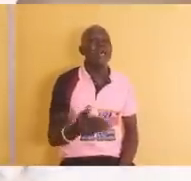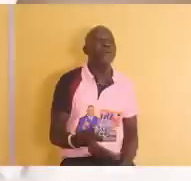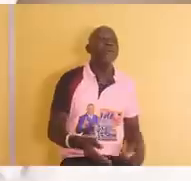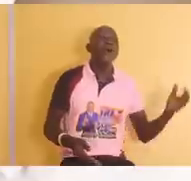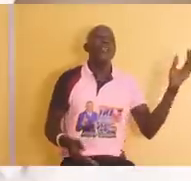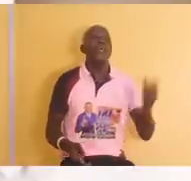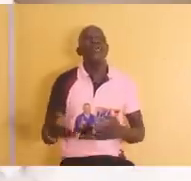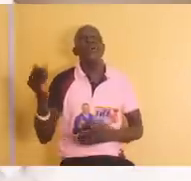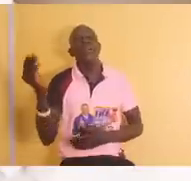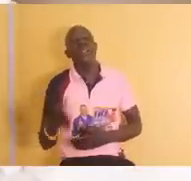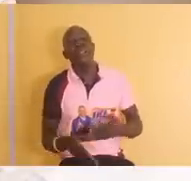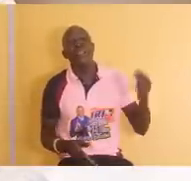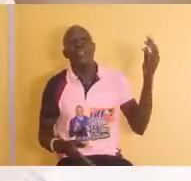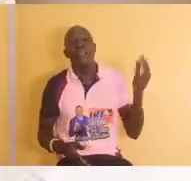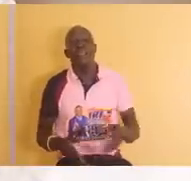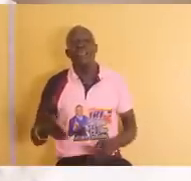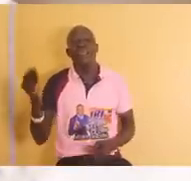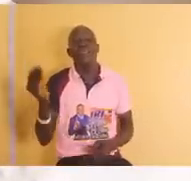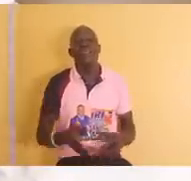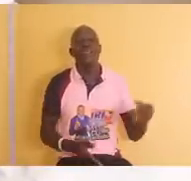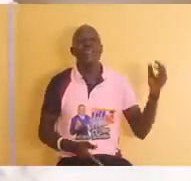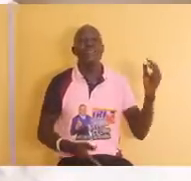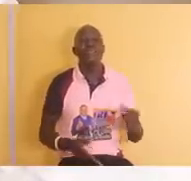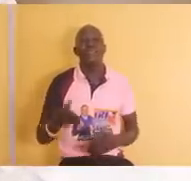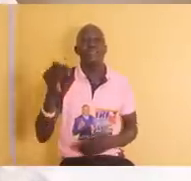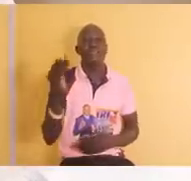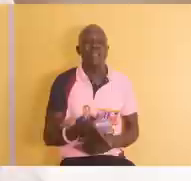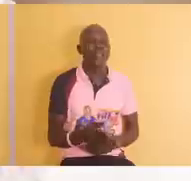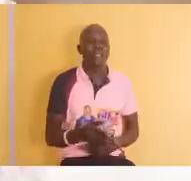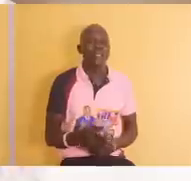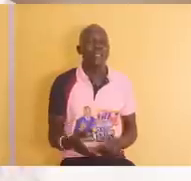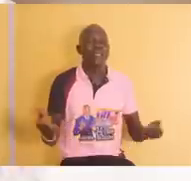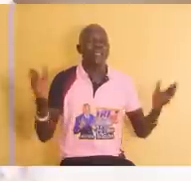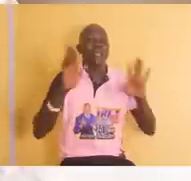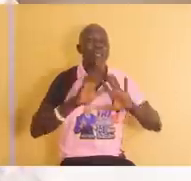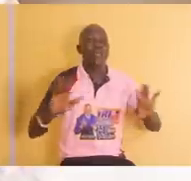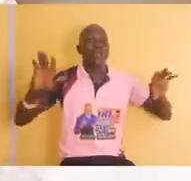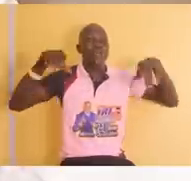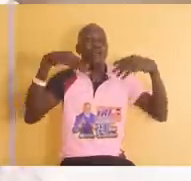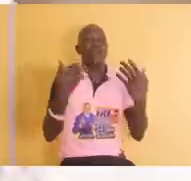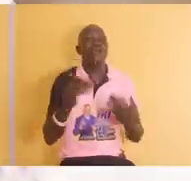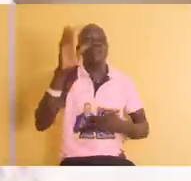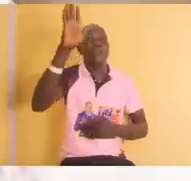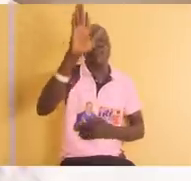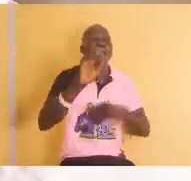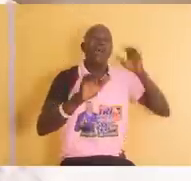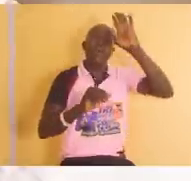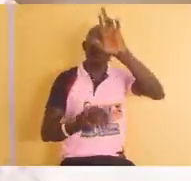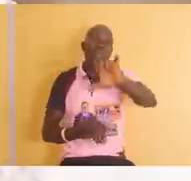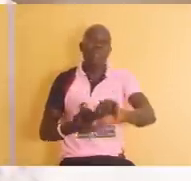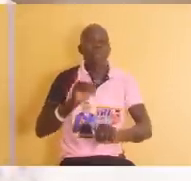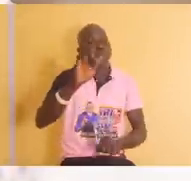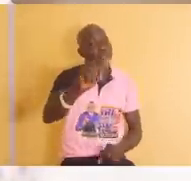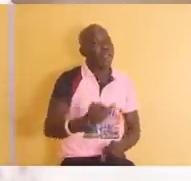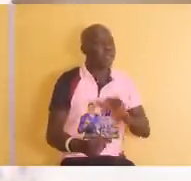a wole wole wole ni si se ye ewa ogore